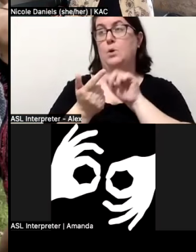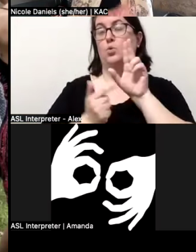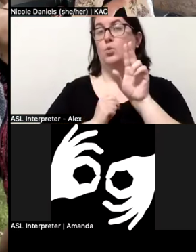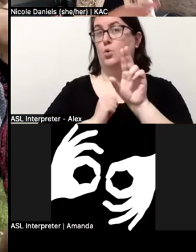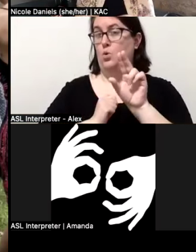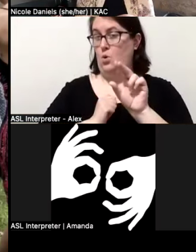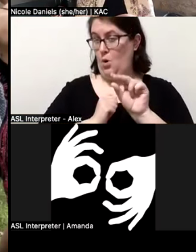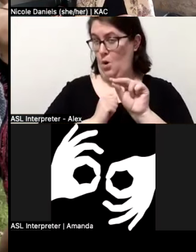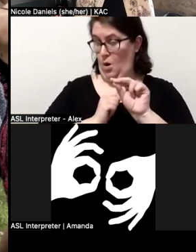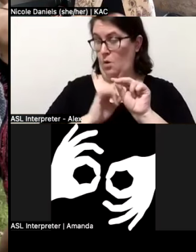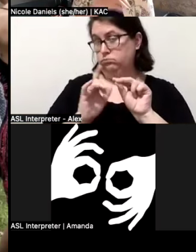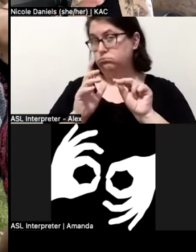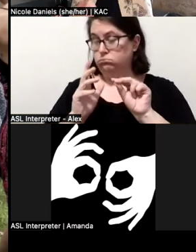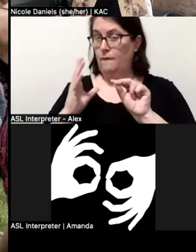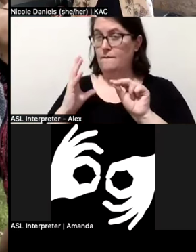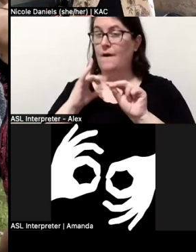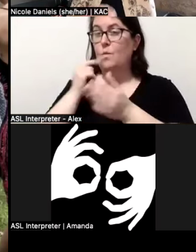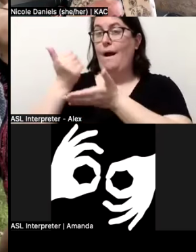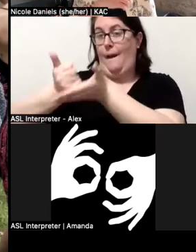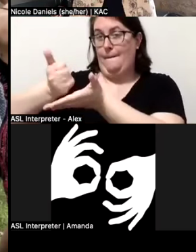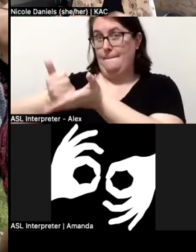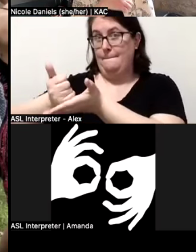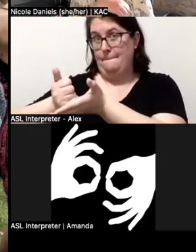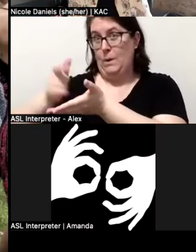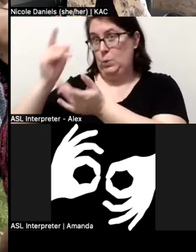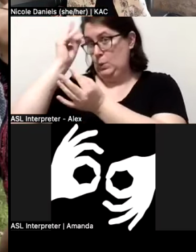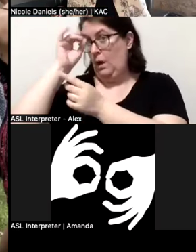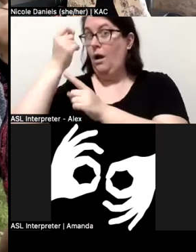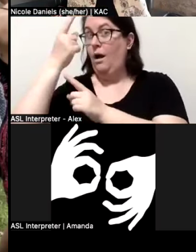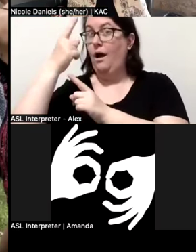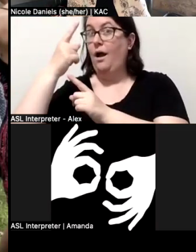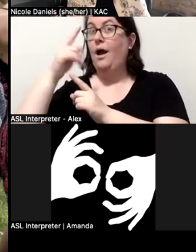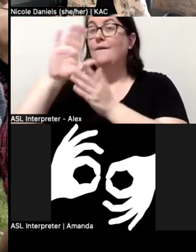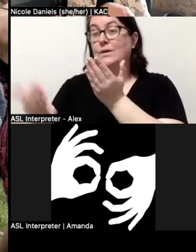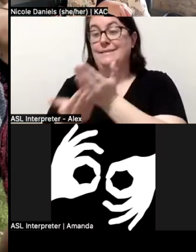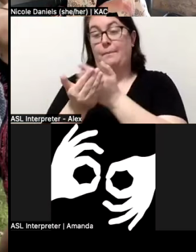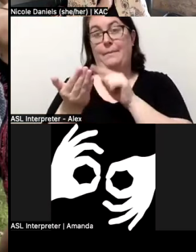compose your written materials. However, the submission of supplementary